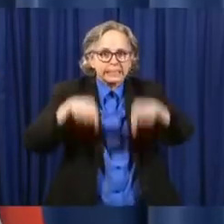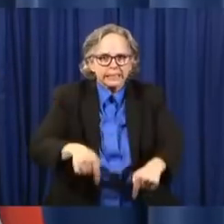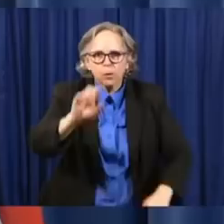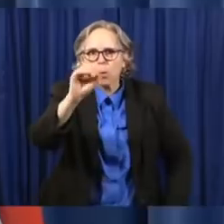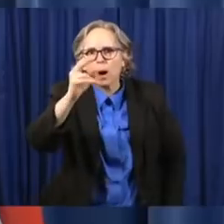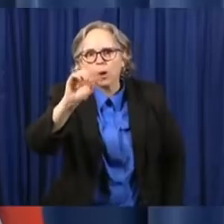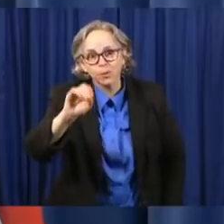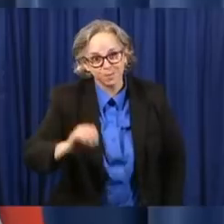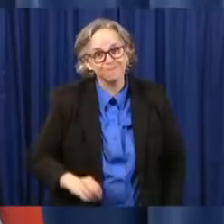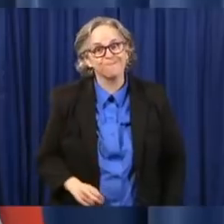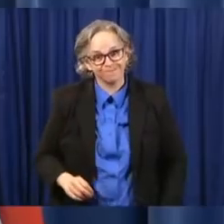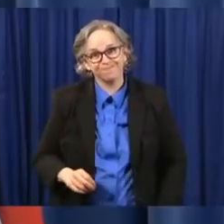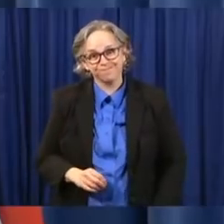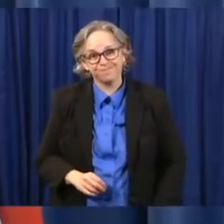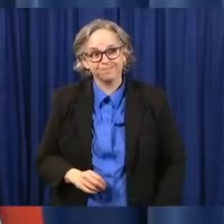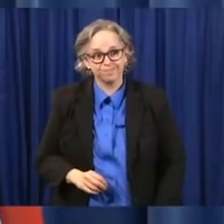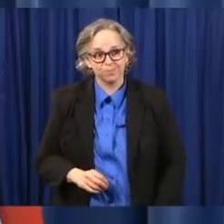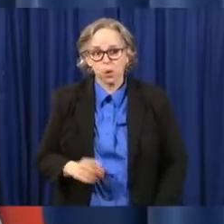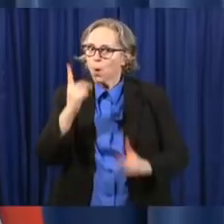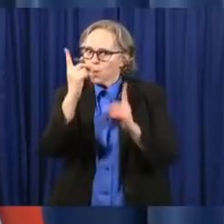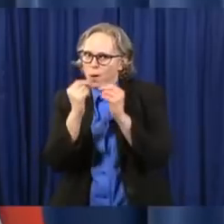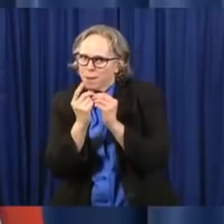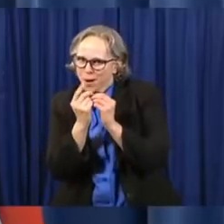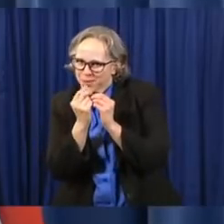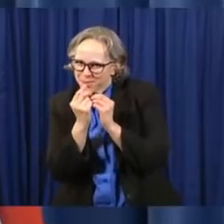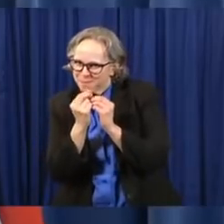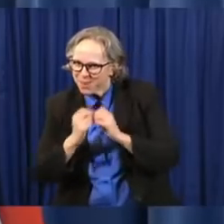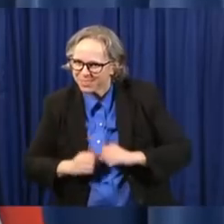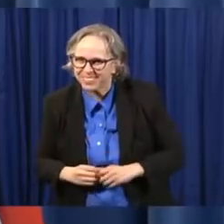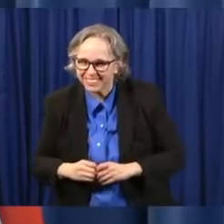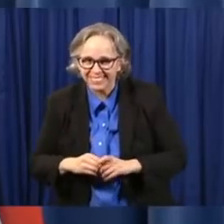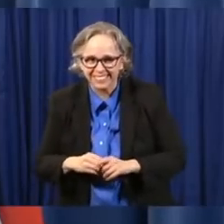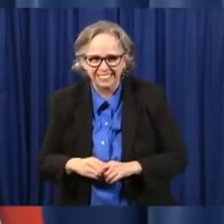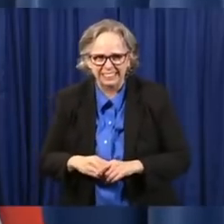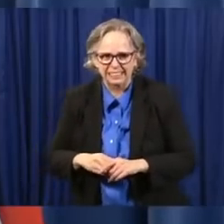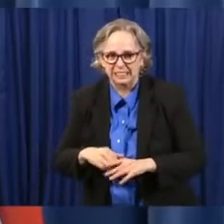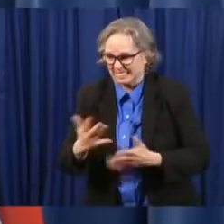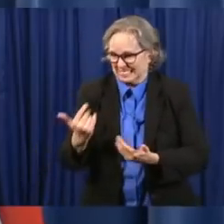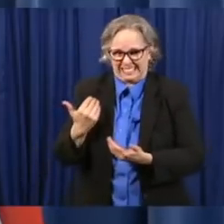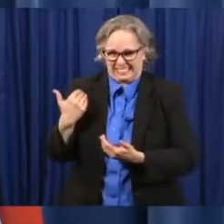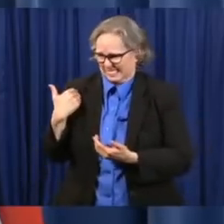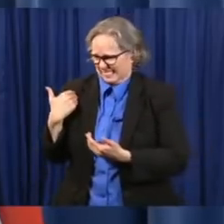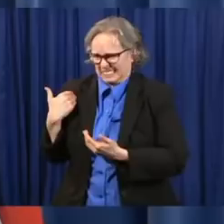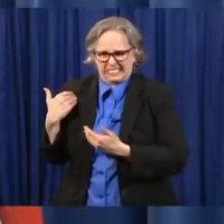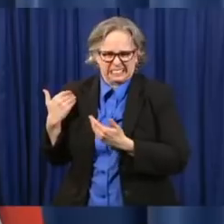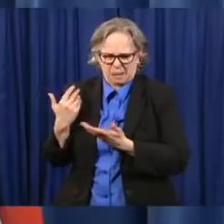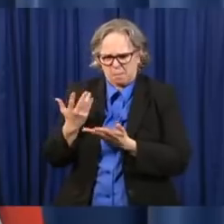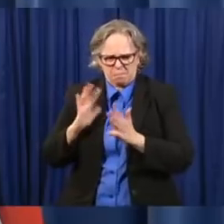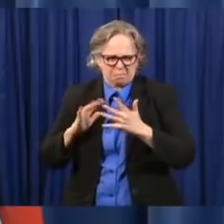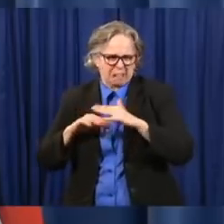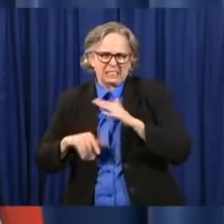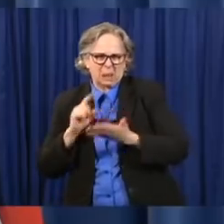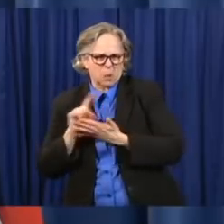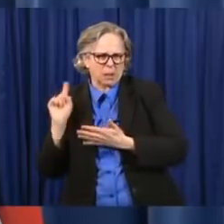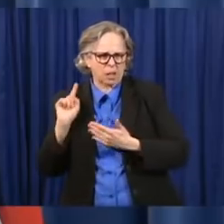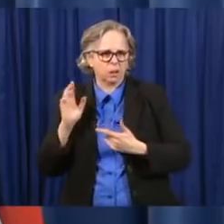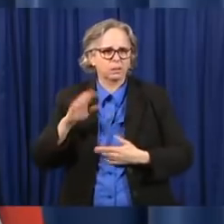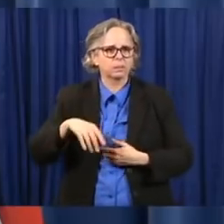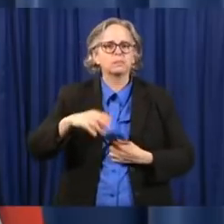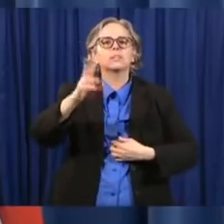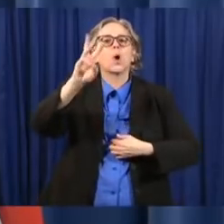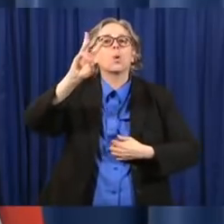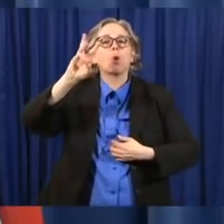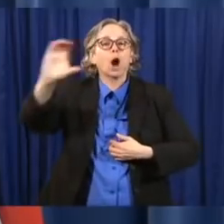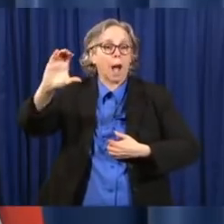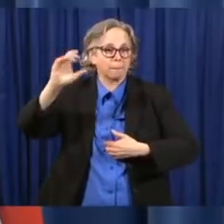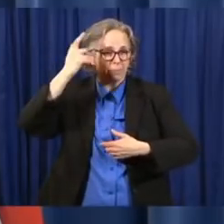item. Less than 2 weeks ago, the Ohio Bureau of Workers' Compensation Board of Directors approved to send up to $1.6 billion